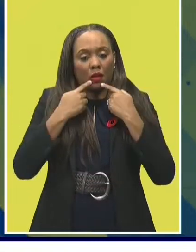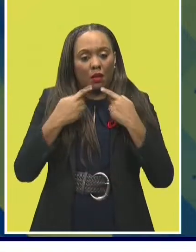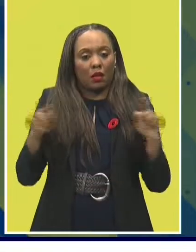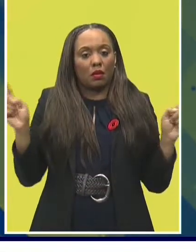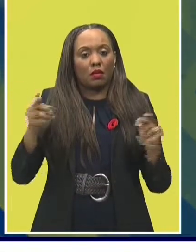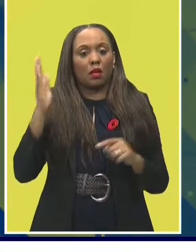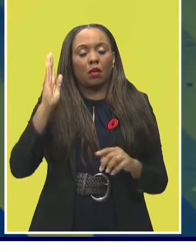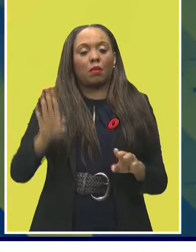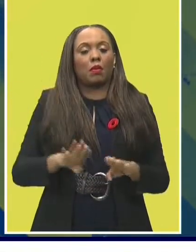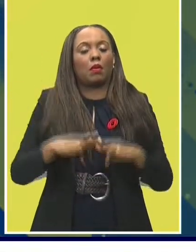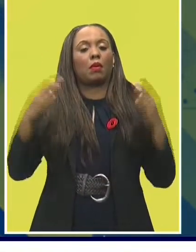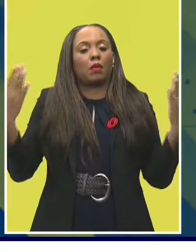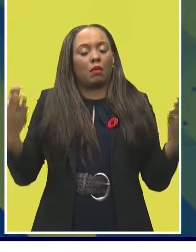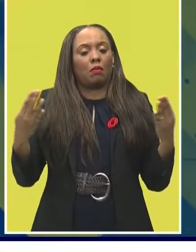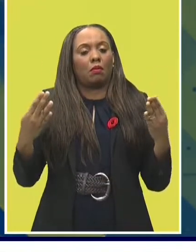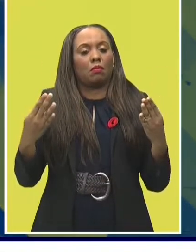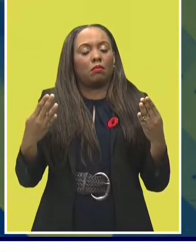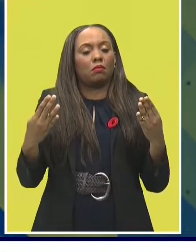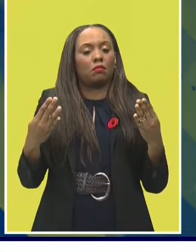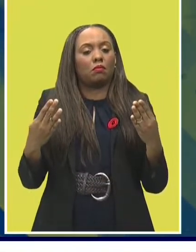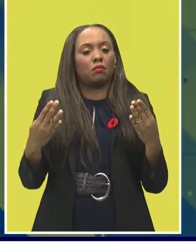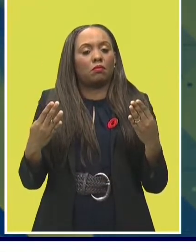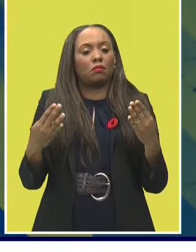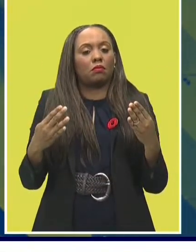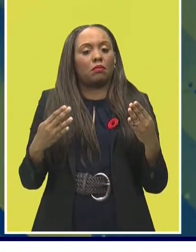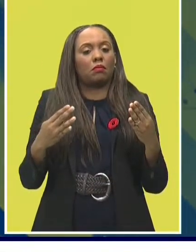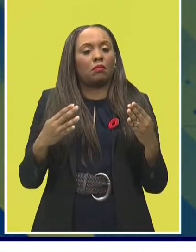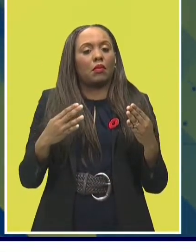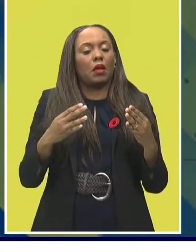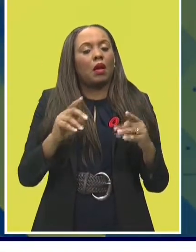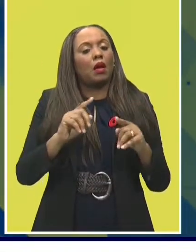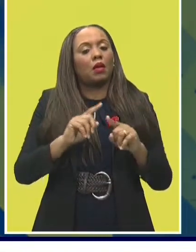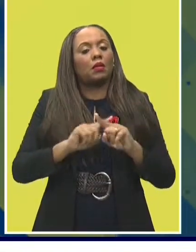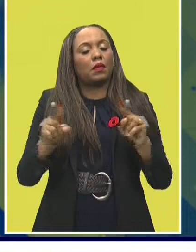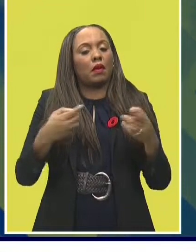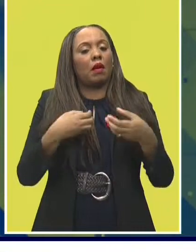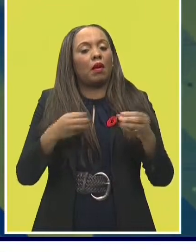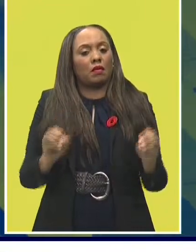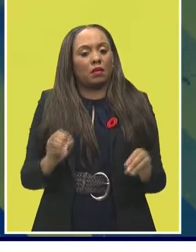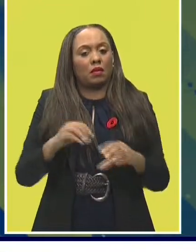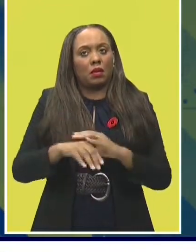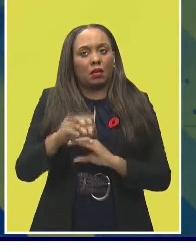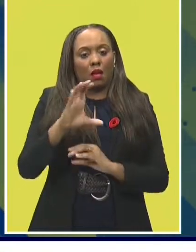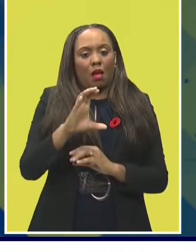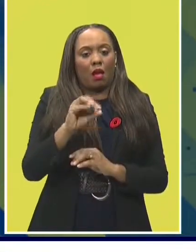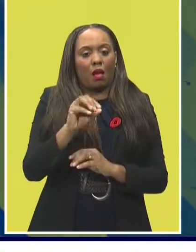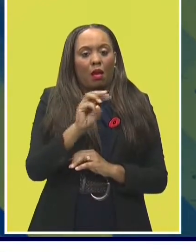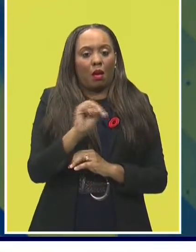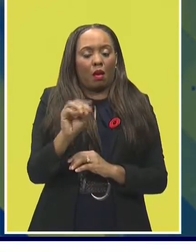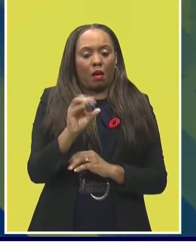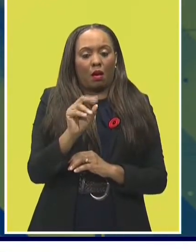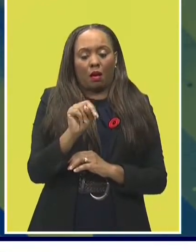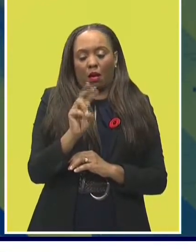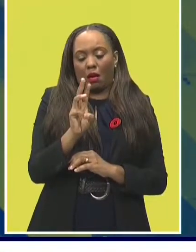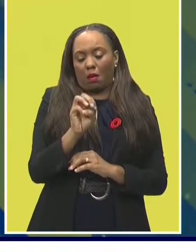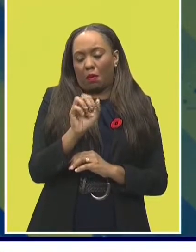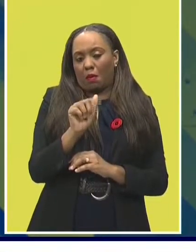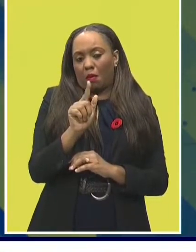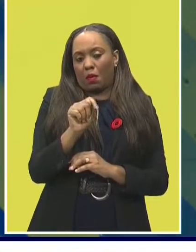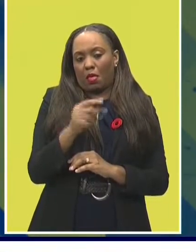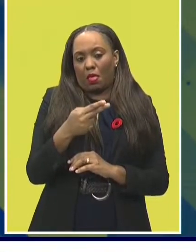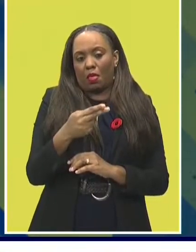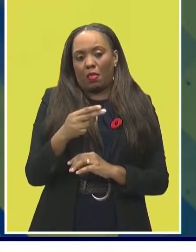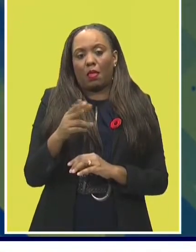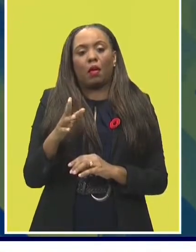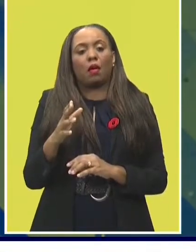or reopening a number of our missions in Commonwealth countries. Lindsay Thompson is a new resident British Commissioner